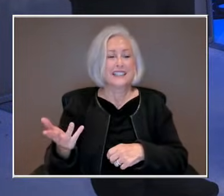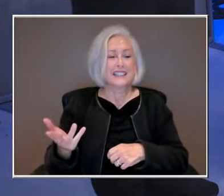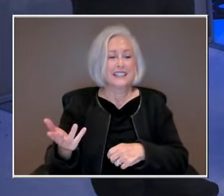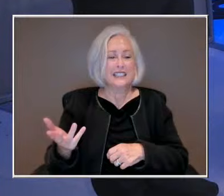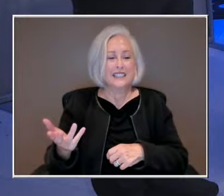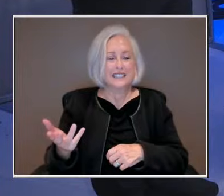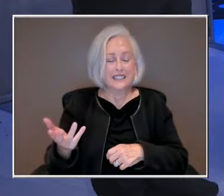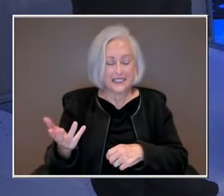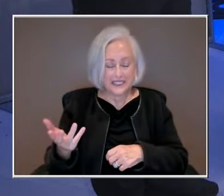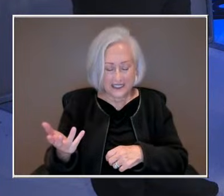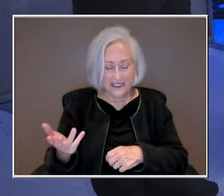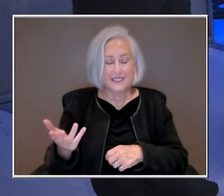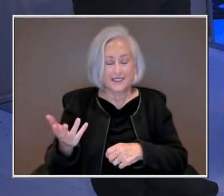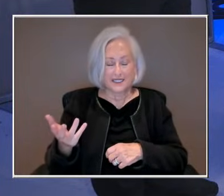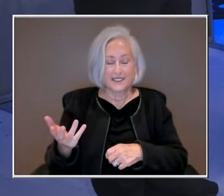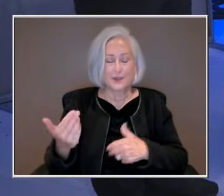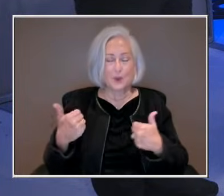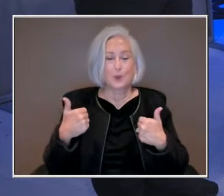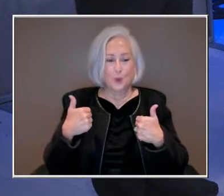we have